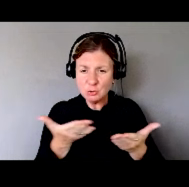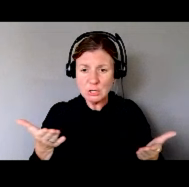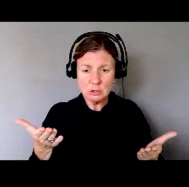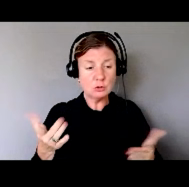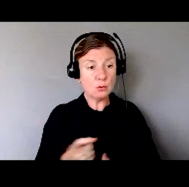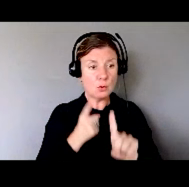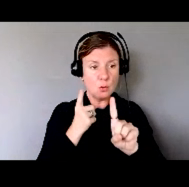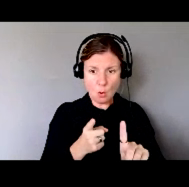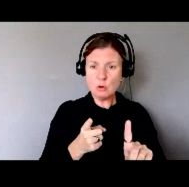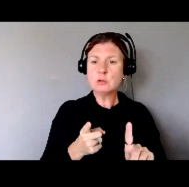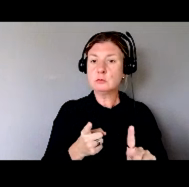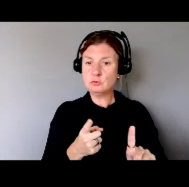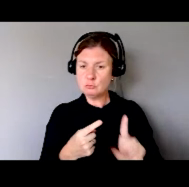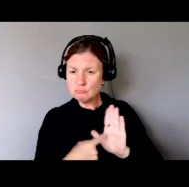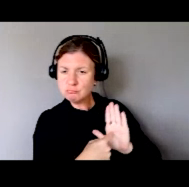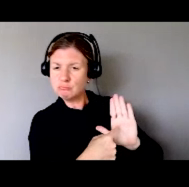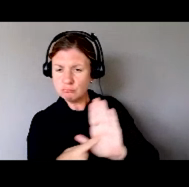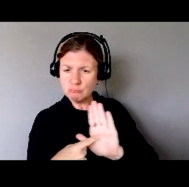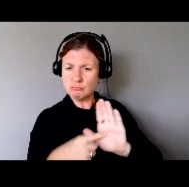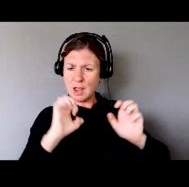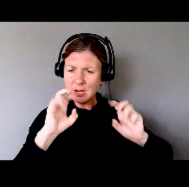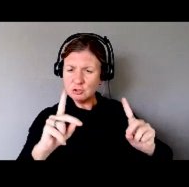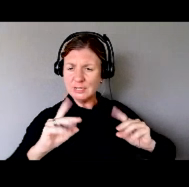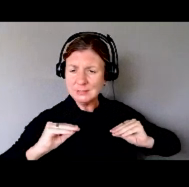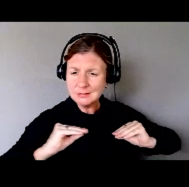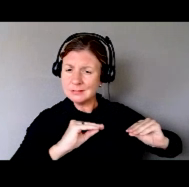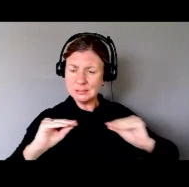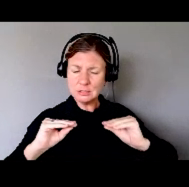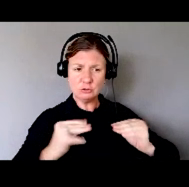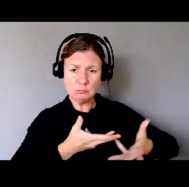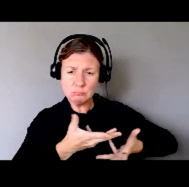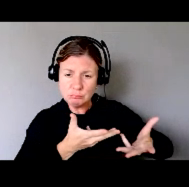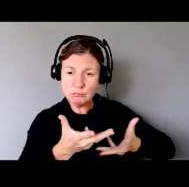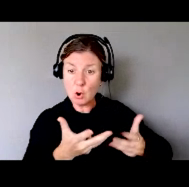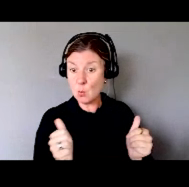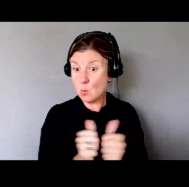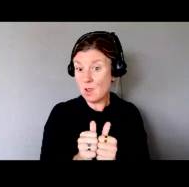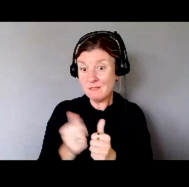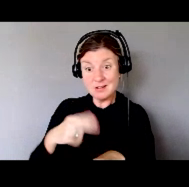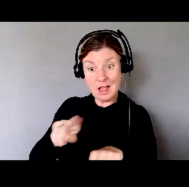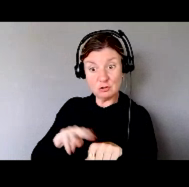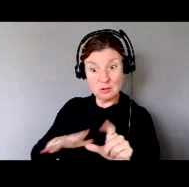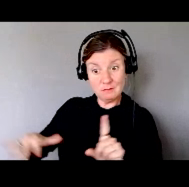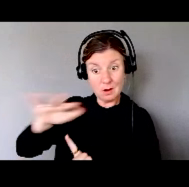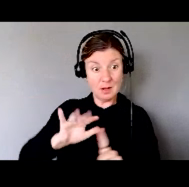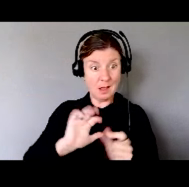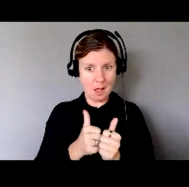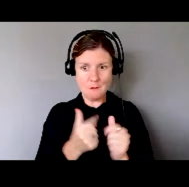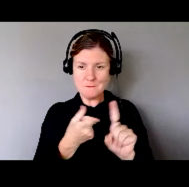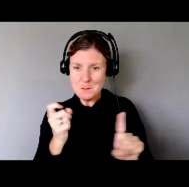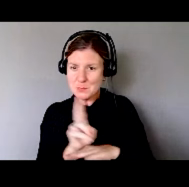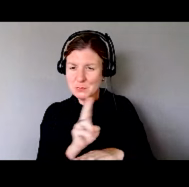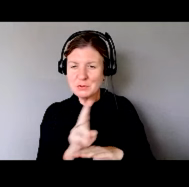communicate, educate, and build awareness of our relationship with the natural environment through public art,